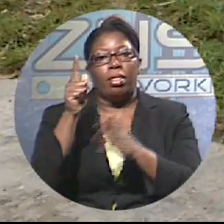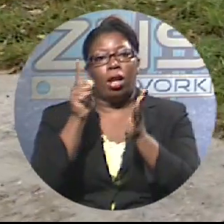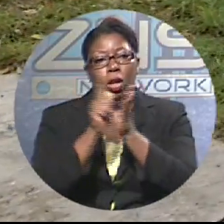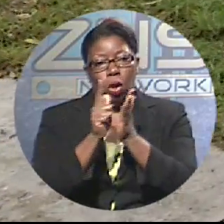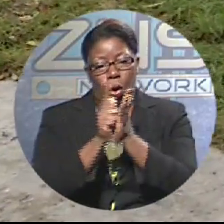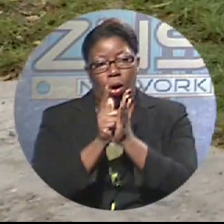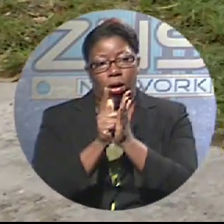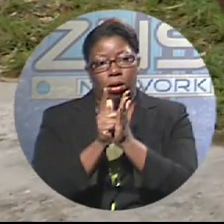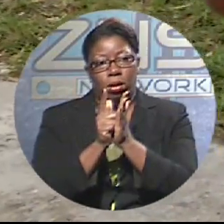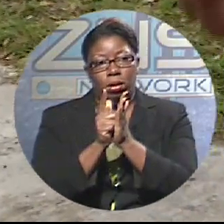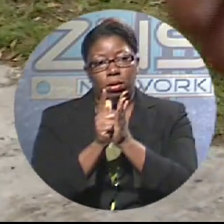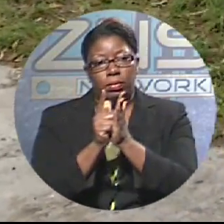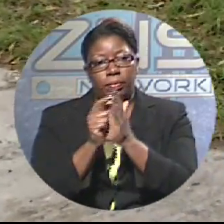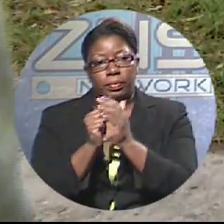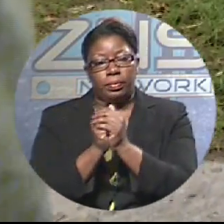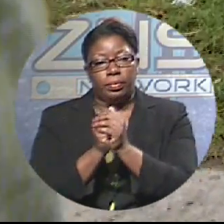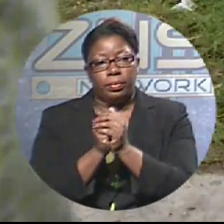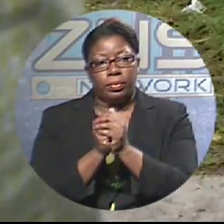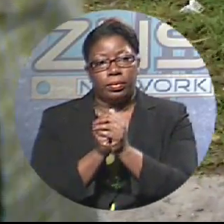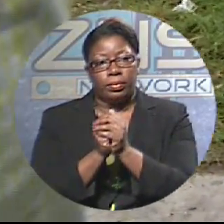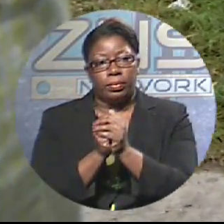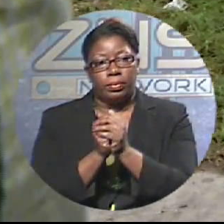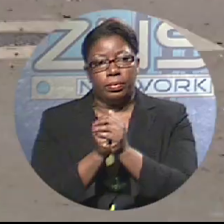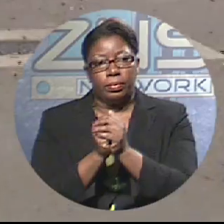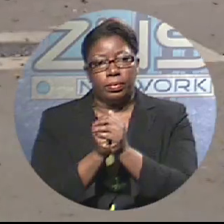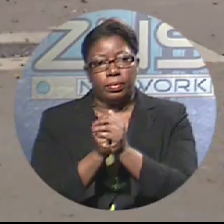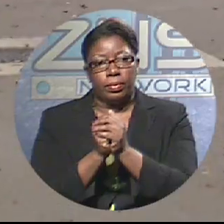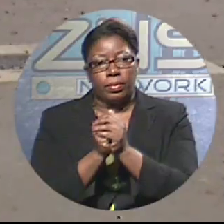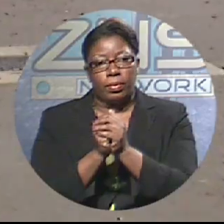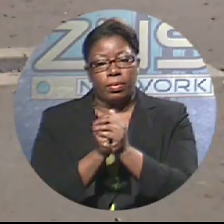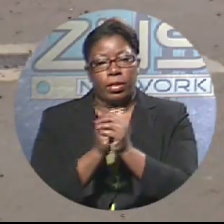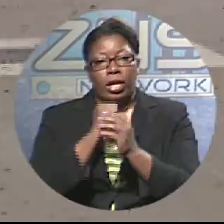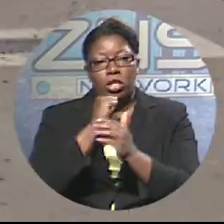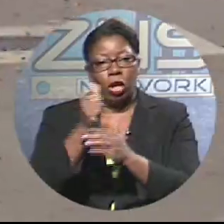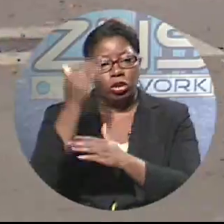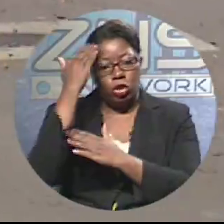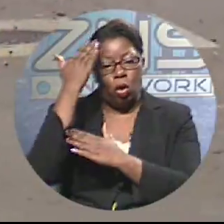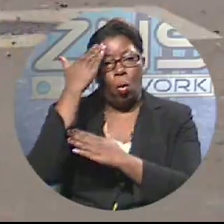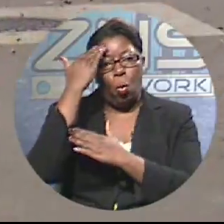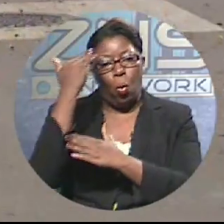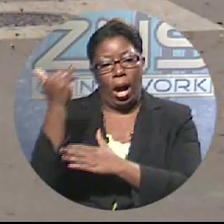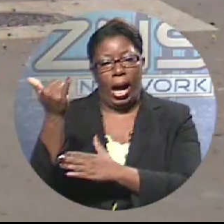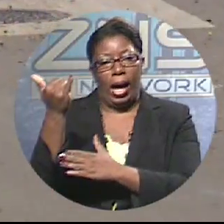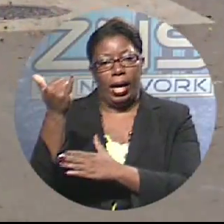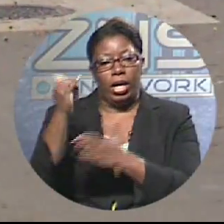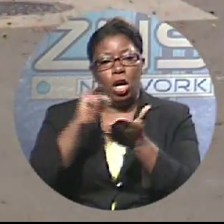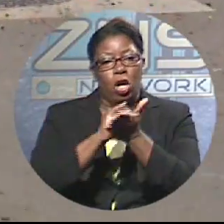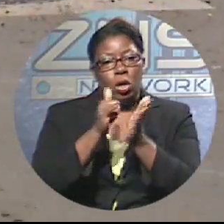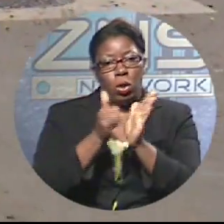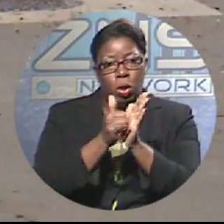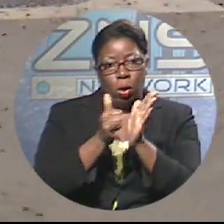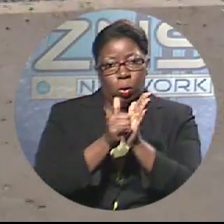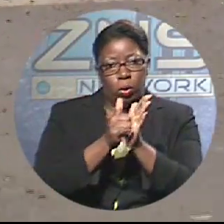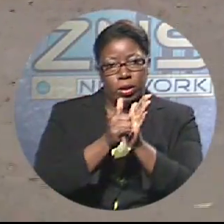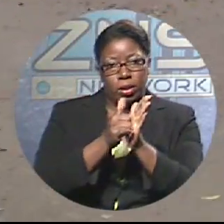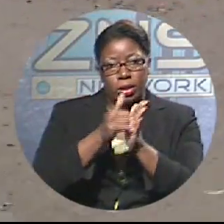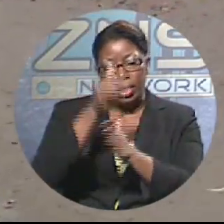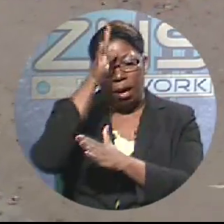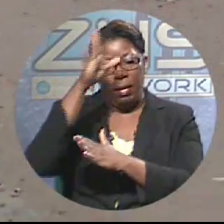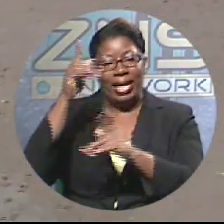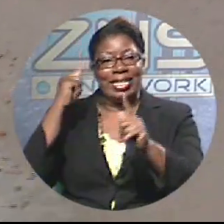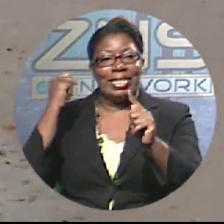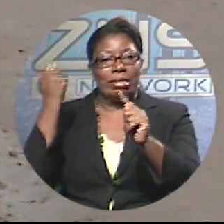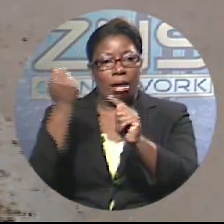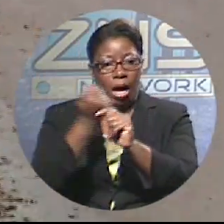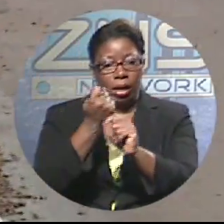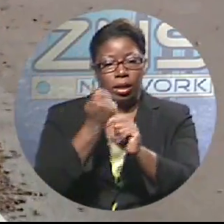need to step up and deal with their job. You understand? It's not known why these men targeted this particular young man, but police had their own